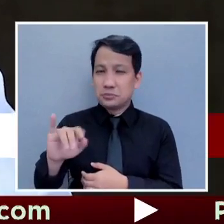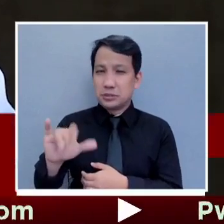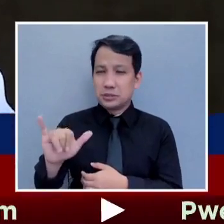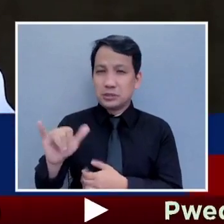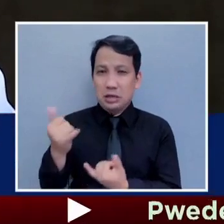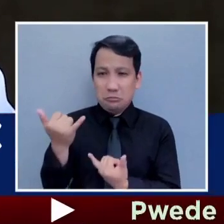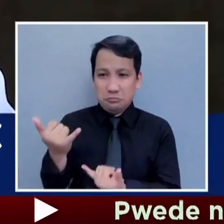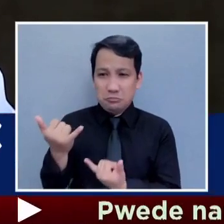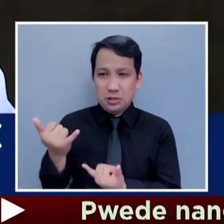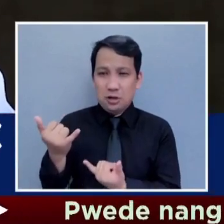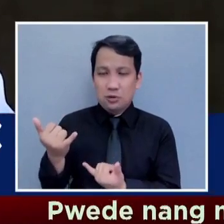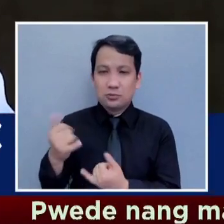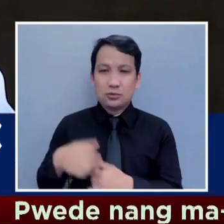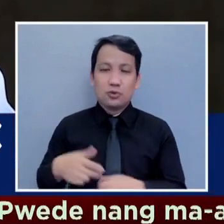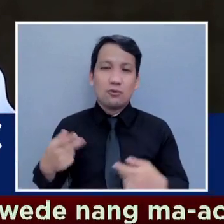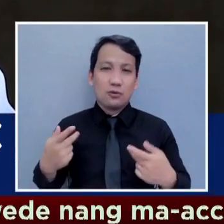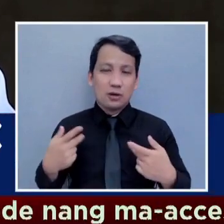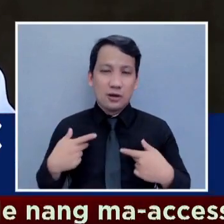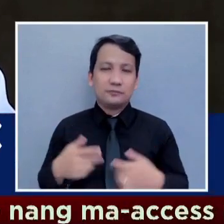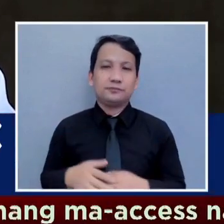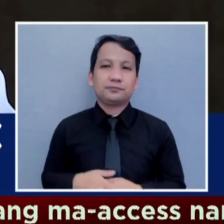to have a minority